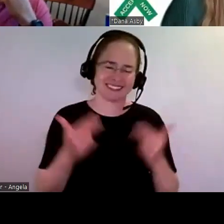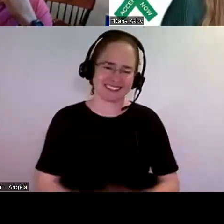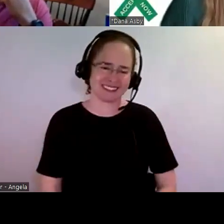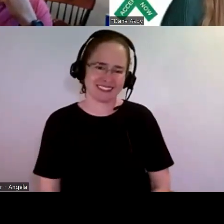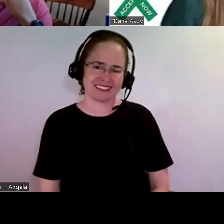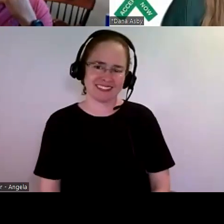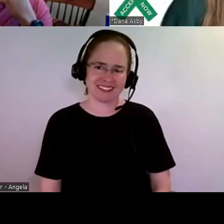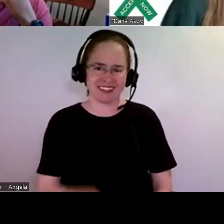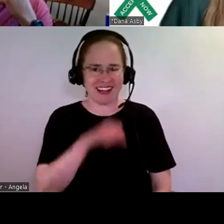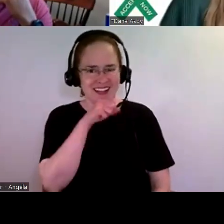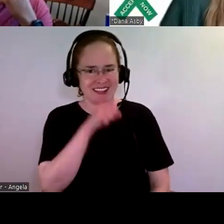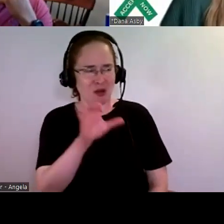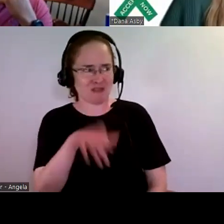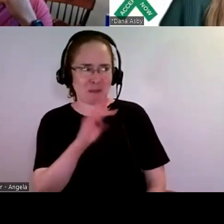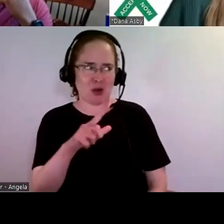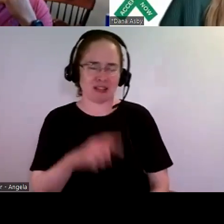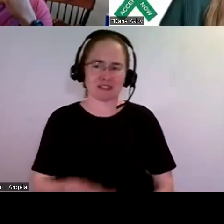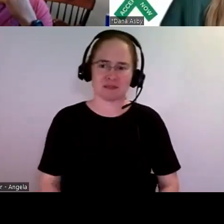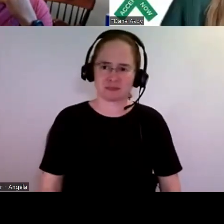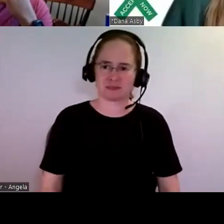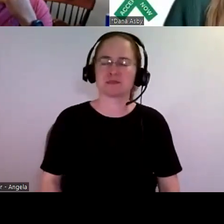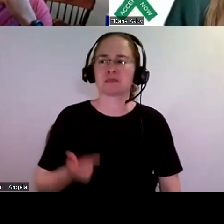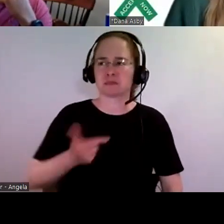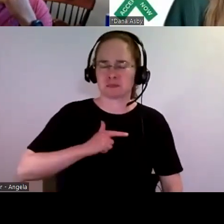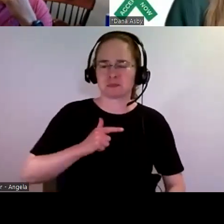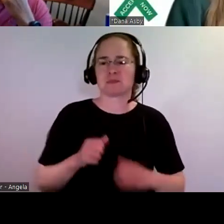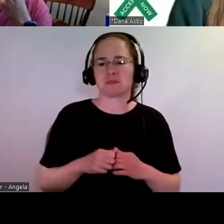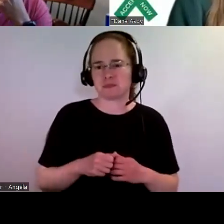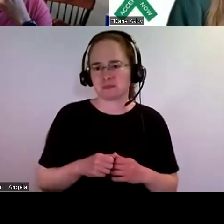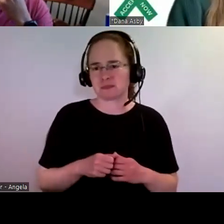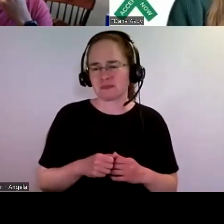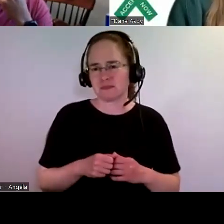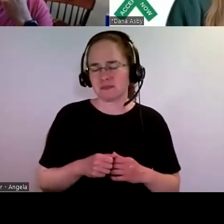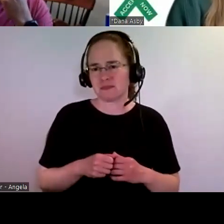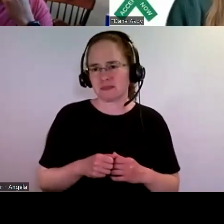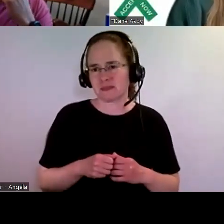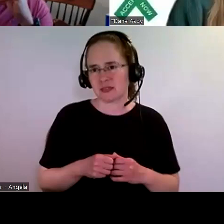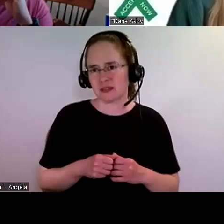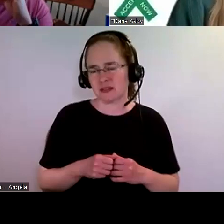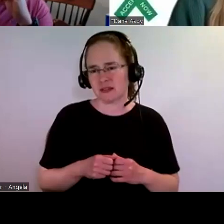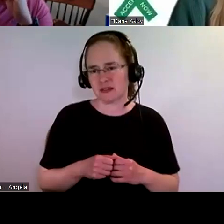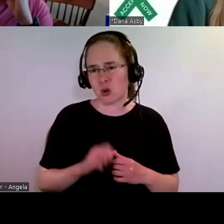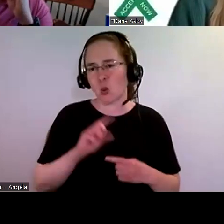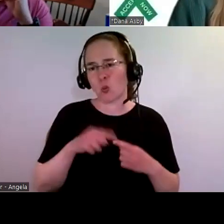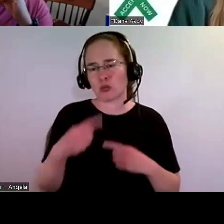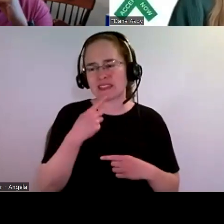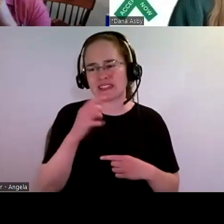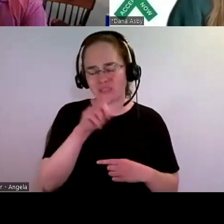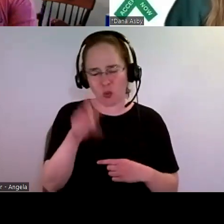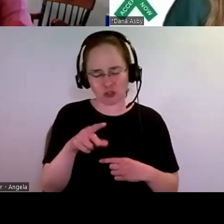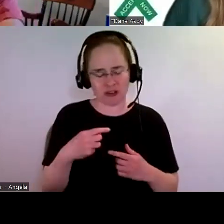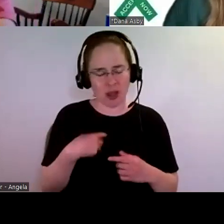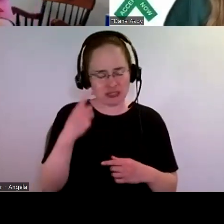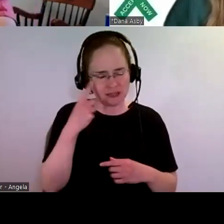I love that, Muriel. So I'll go. I was thinking when you said that question, Dana, I